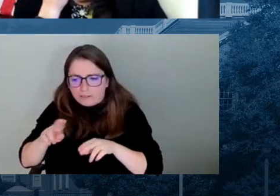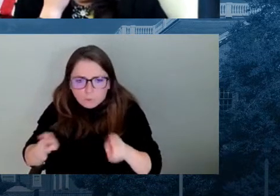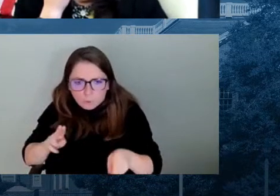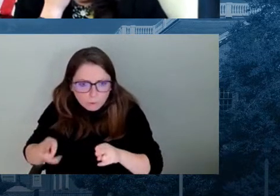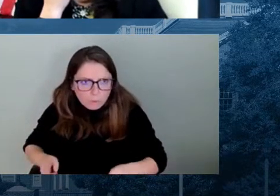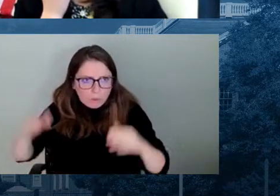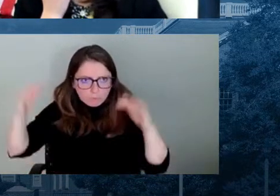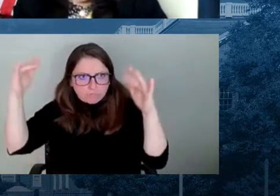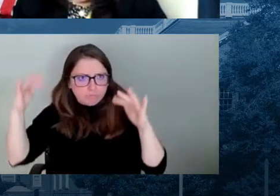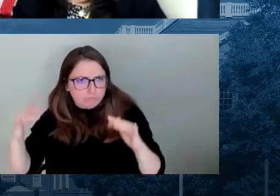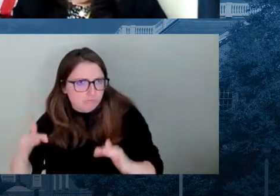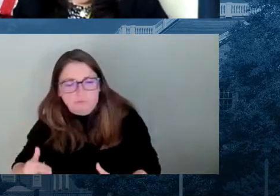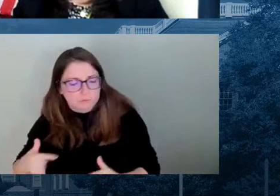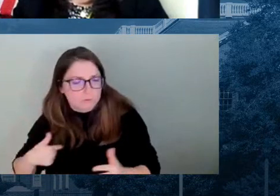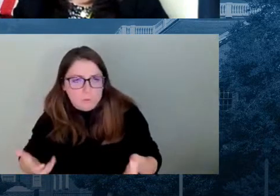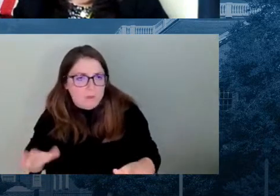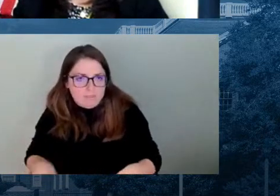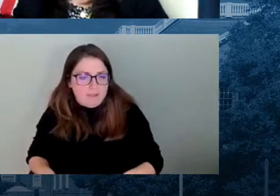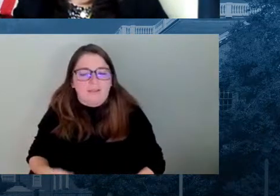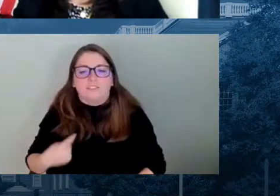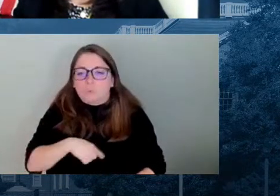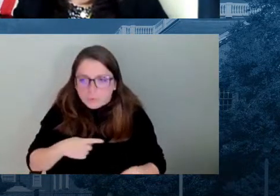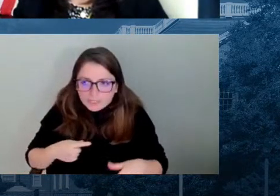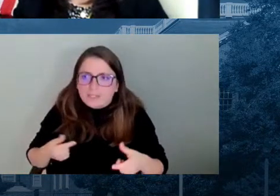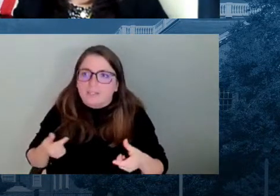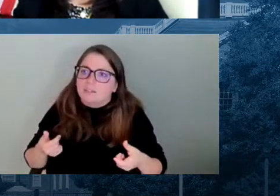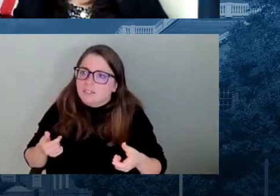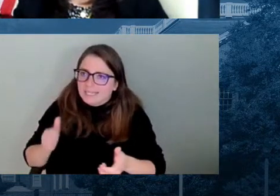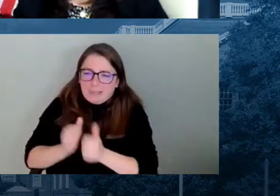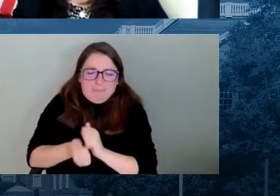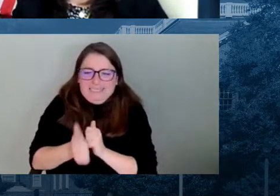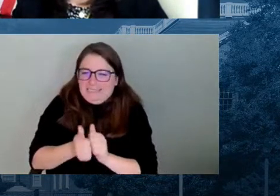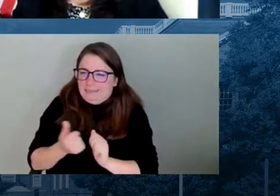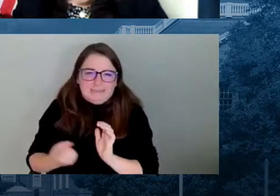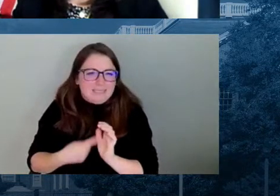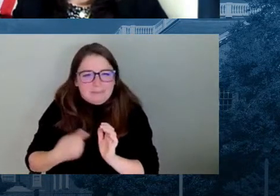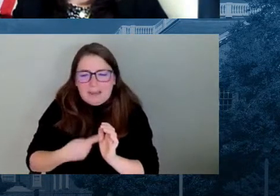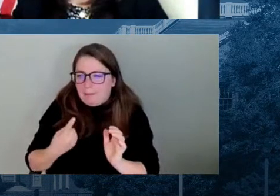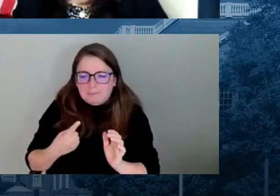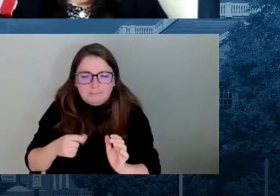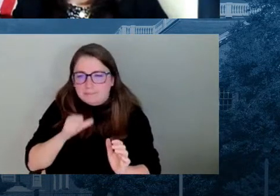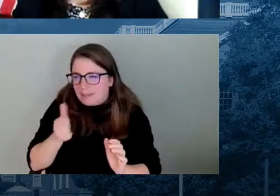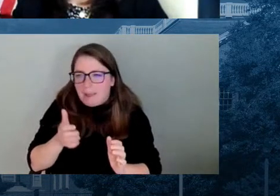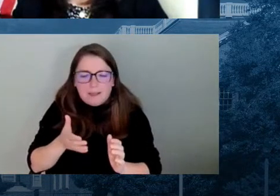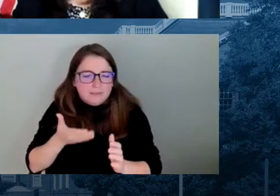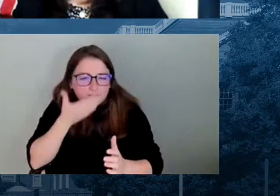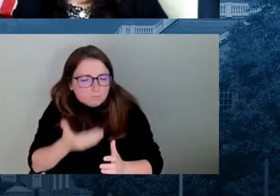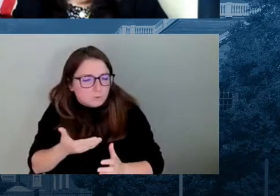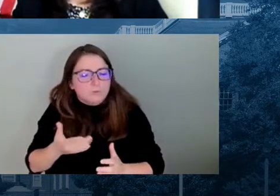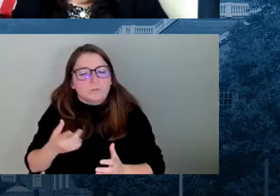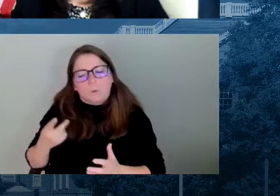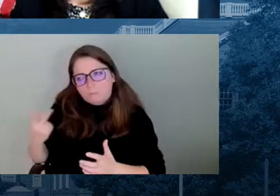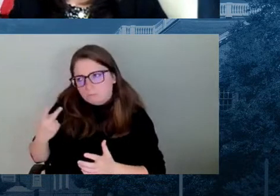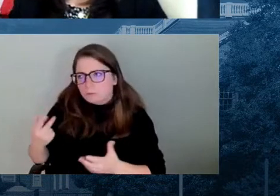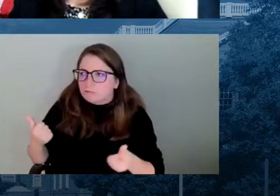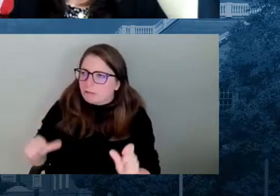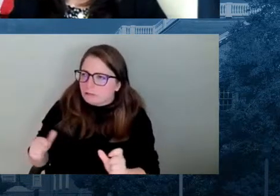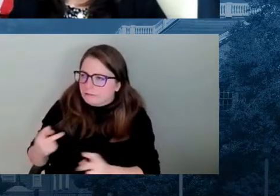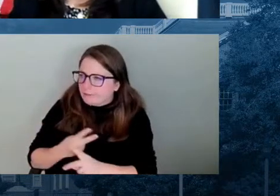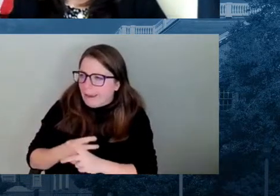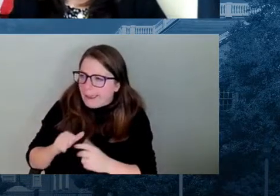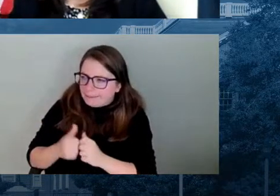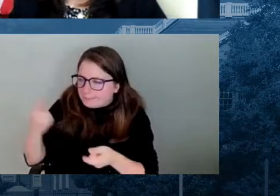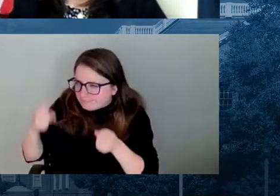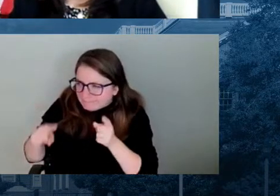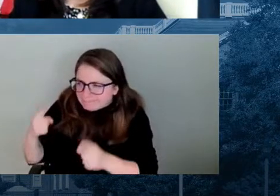particularly as a function of a very productive workforce. So I think it's really more